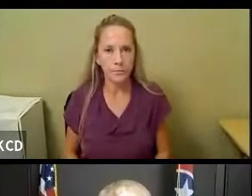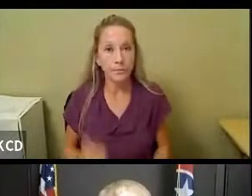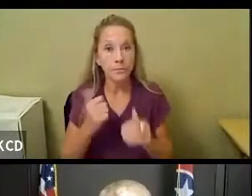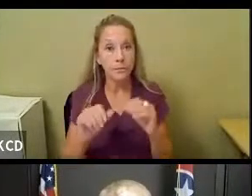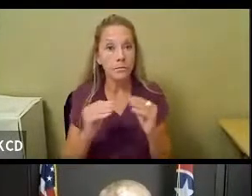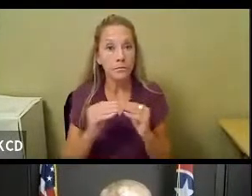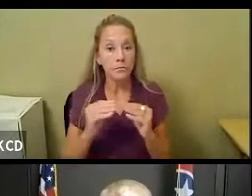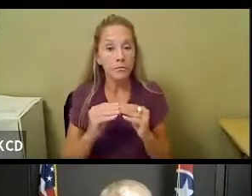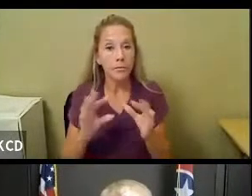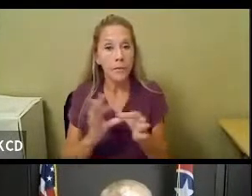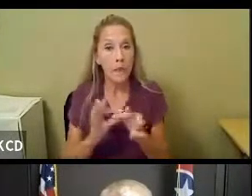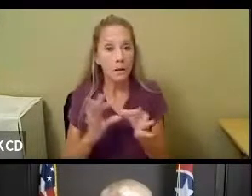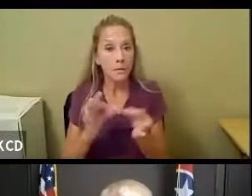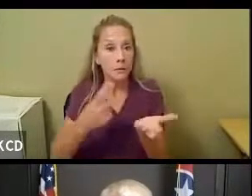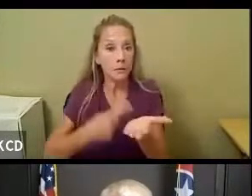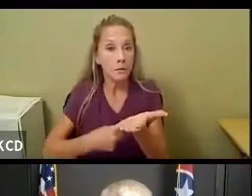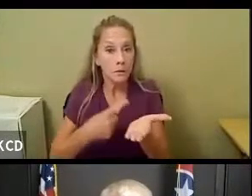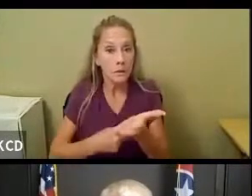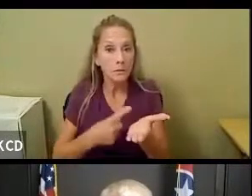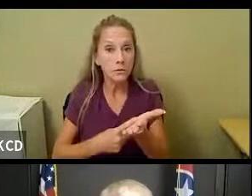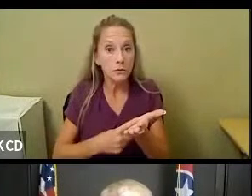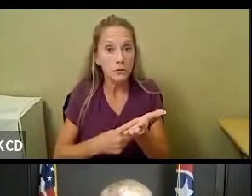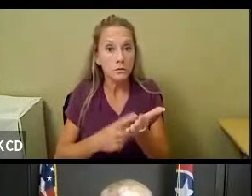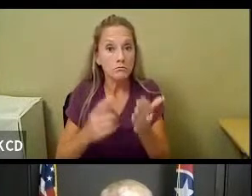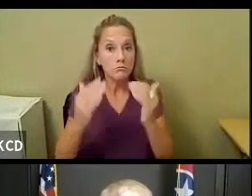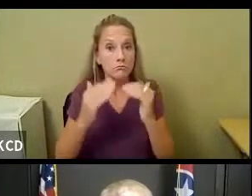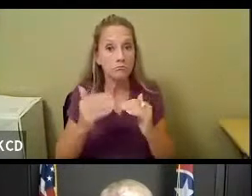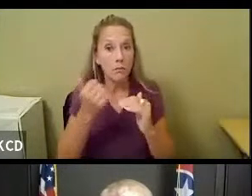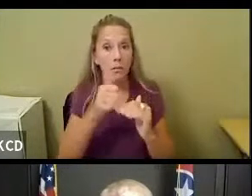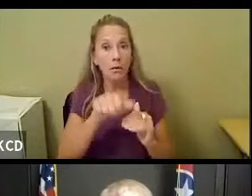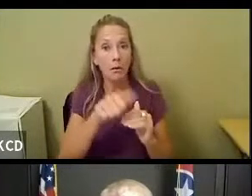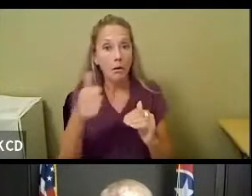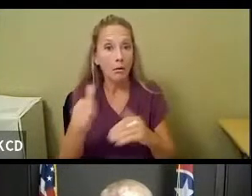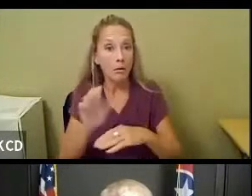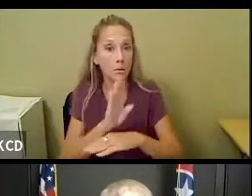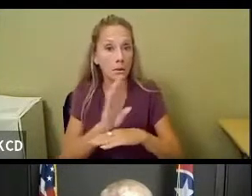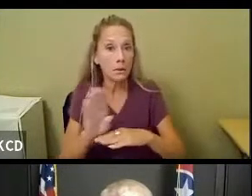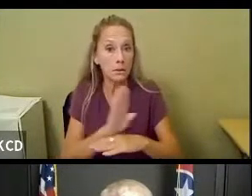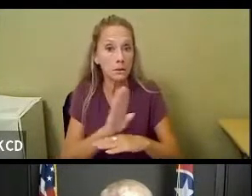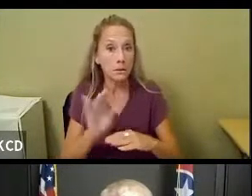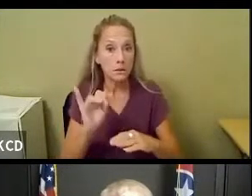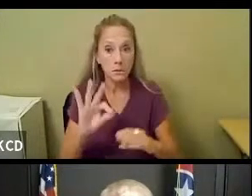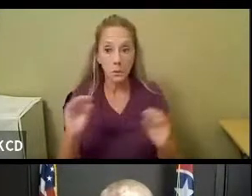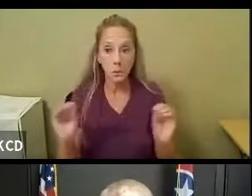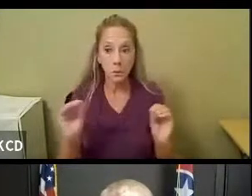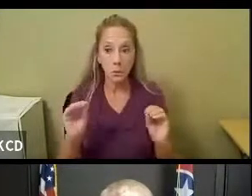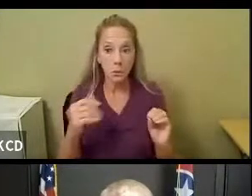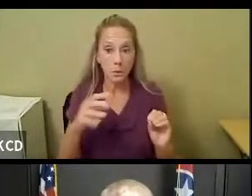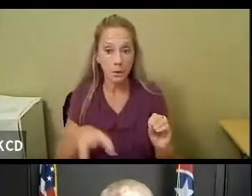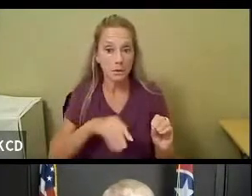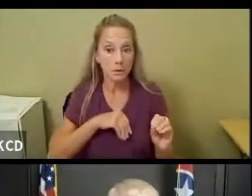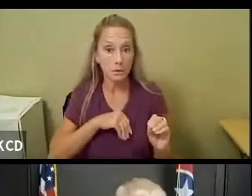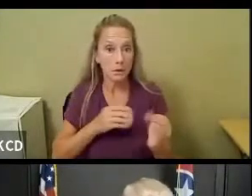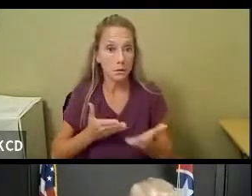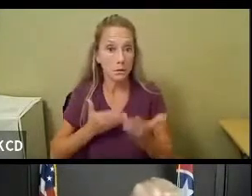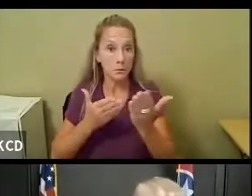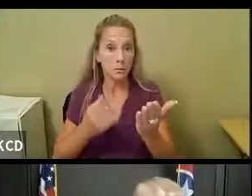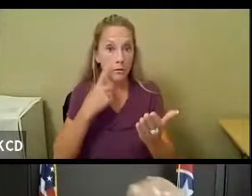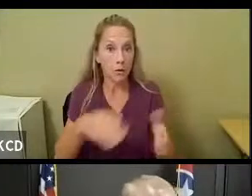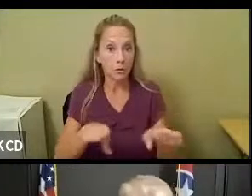comments, discussion in that other business? And if there is not, we'll accept a motion for an adjournment in a